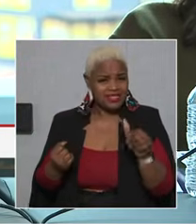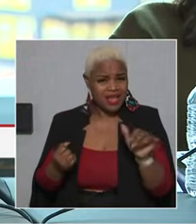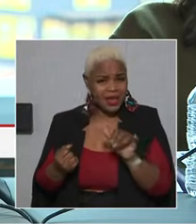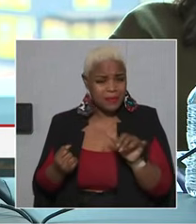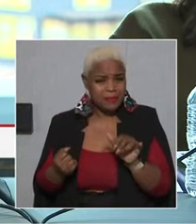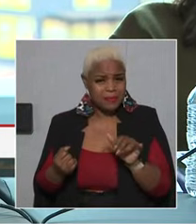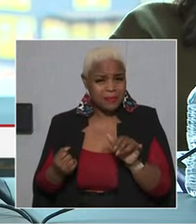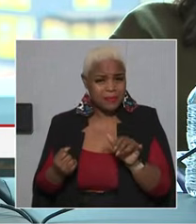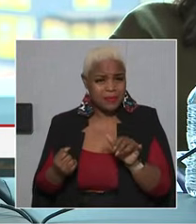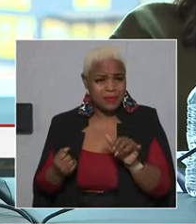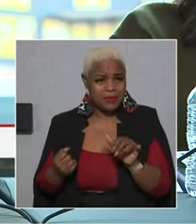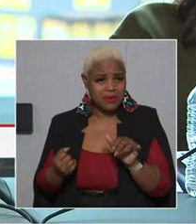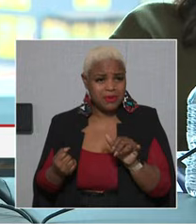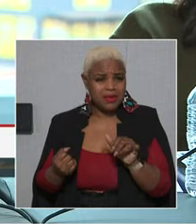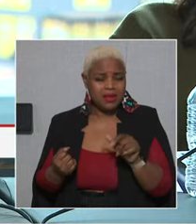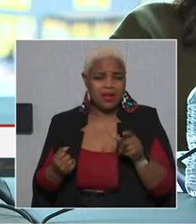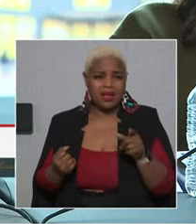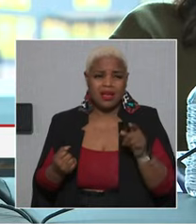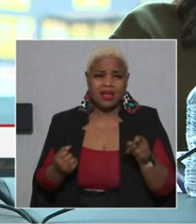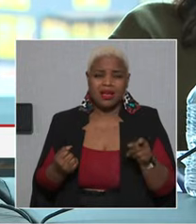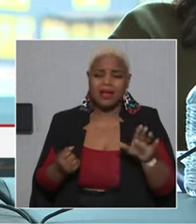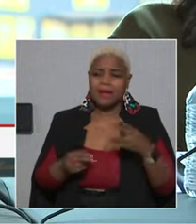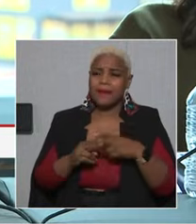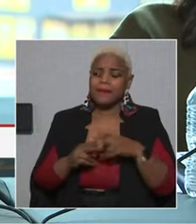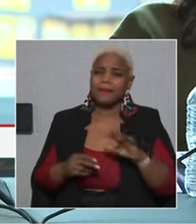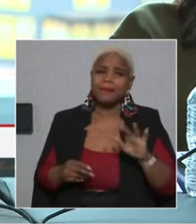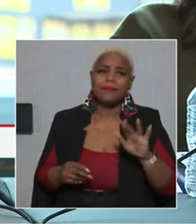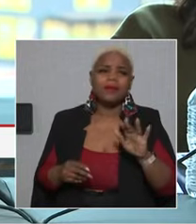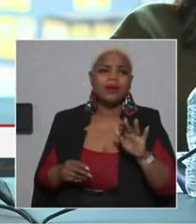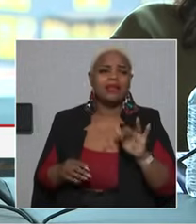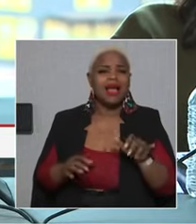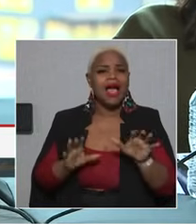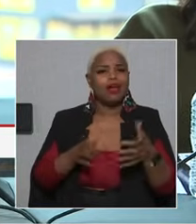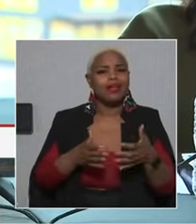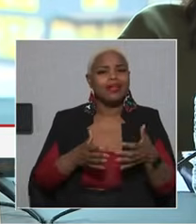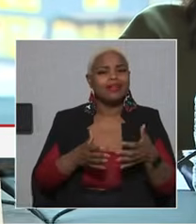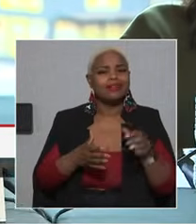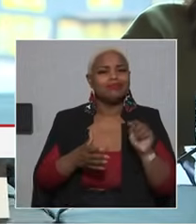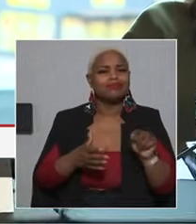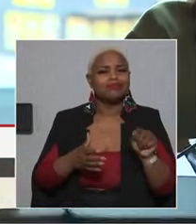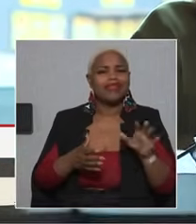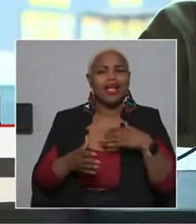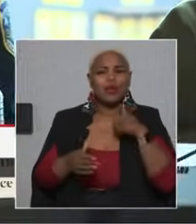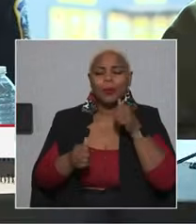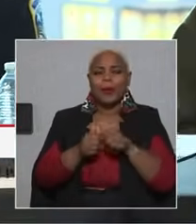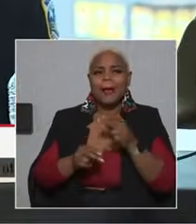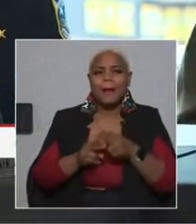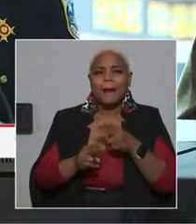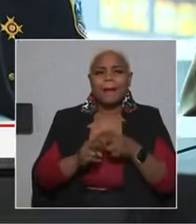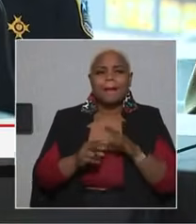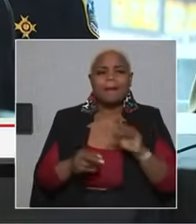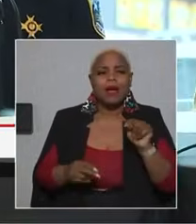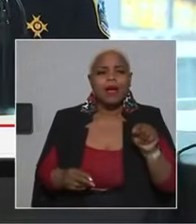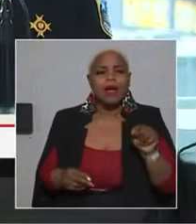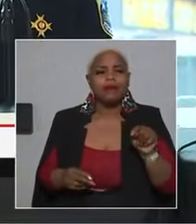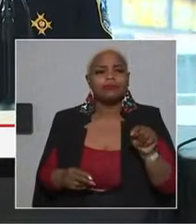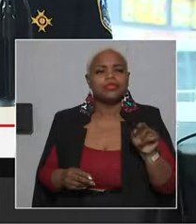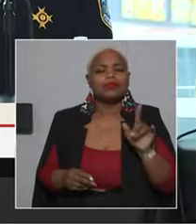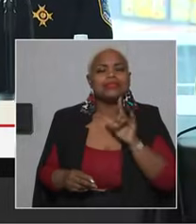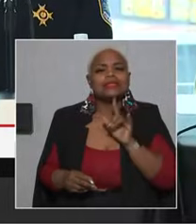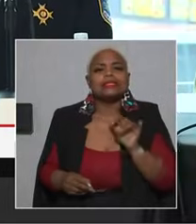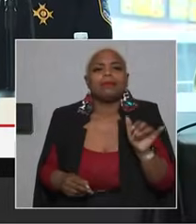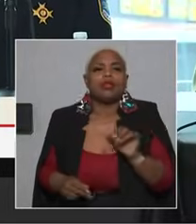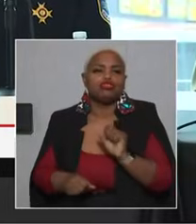the name of the entity escapes me. My understanding is that they're one and the same. So in terms of the 2 instances that took place